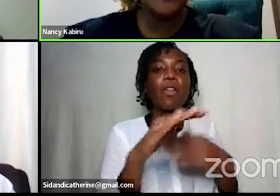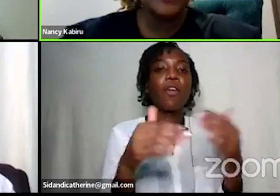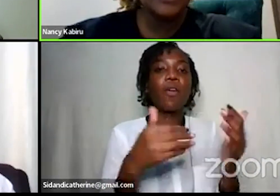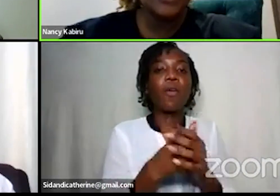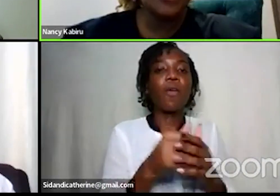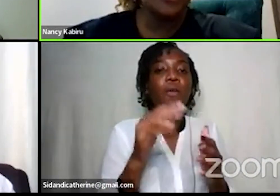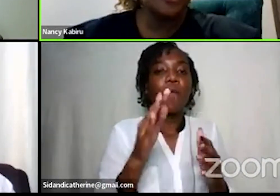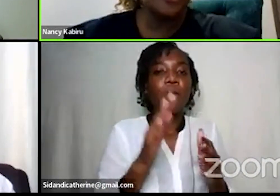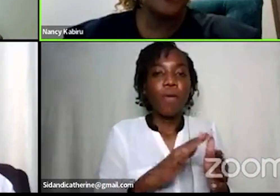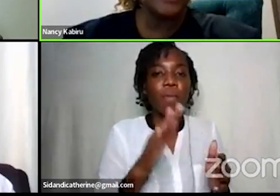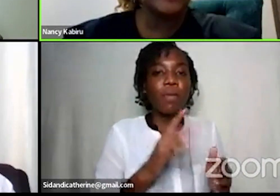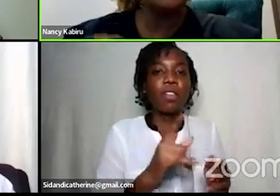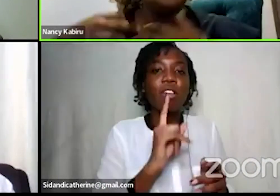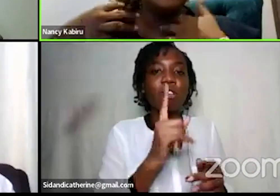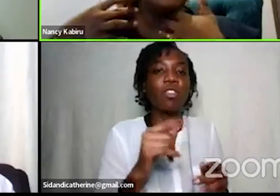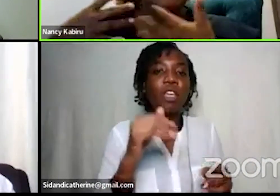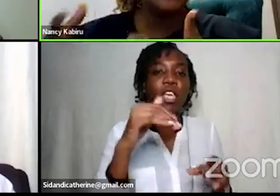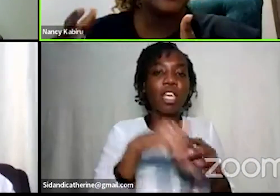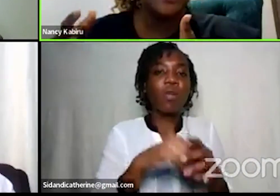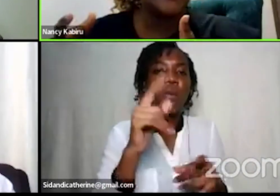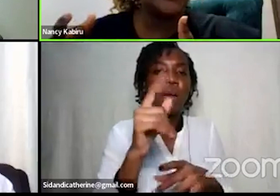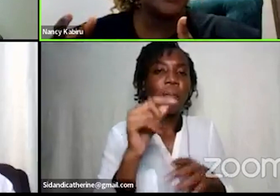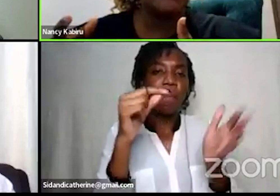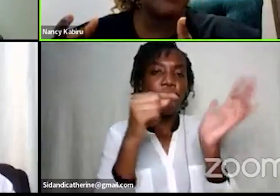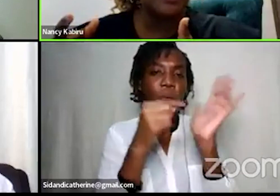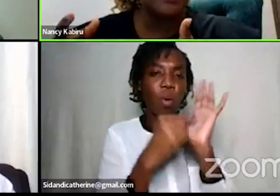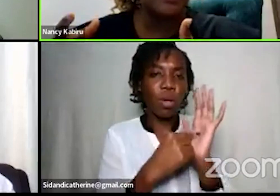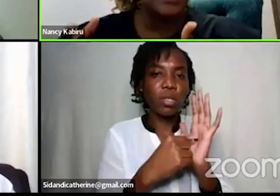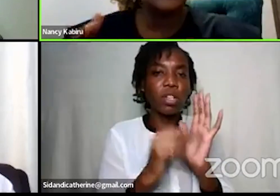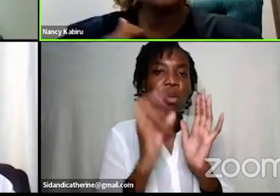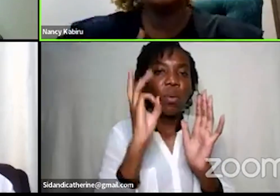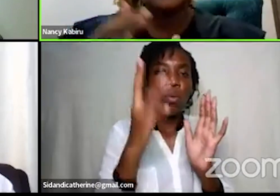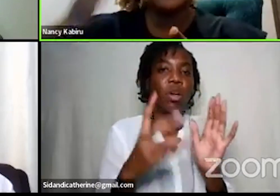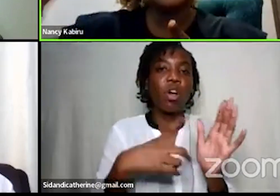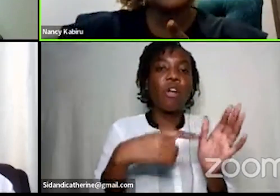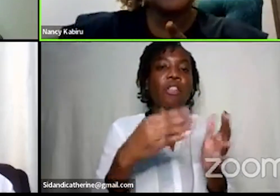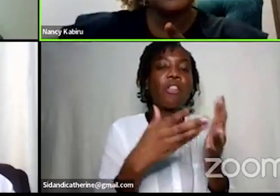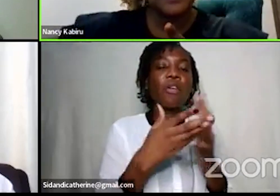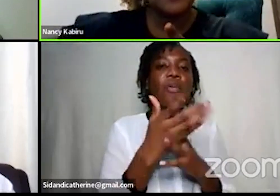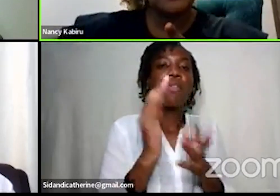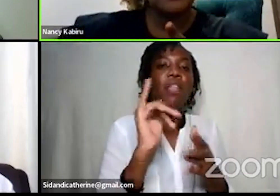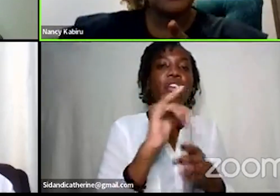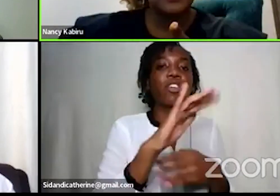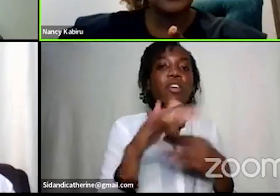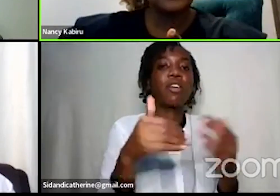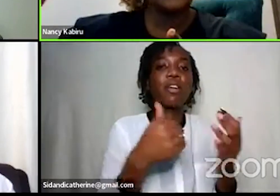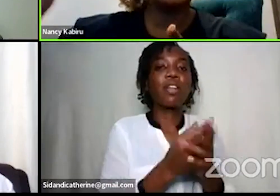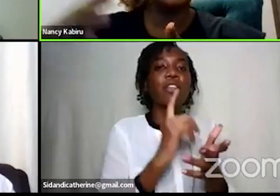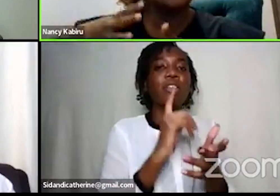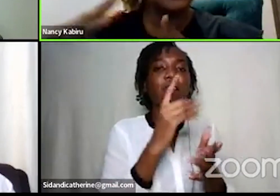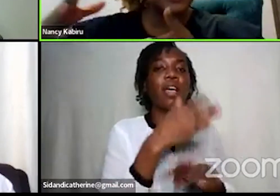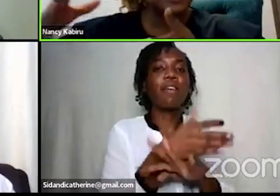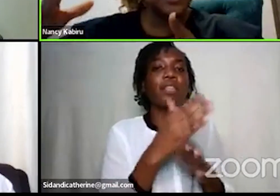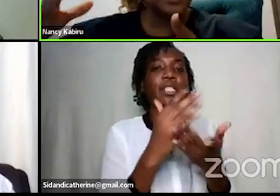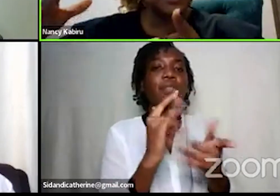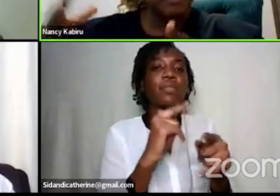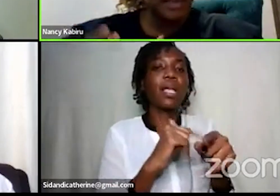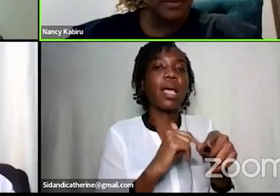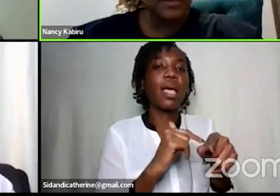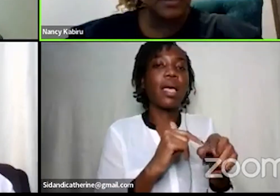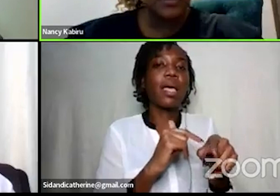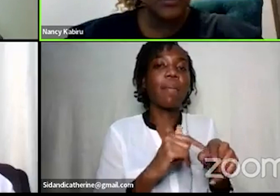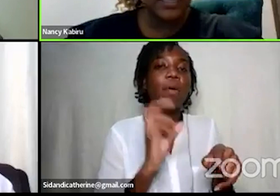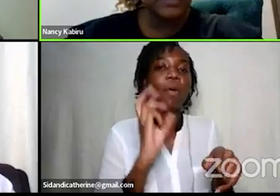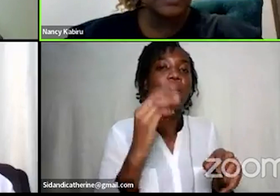at one point, you will go through it. It could be immediately after you give birth. It could be after some time, after you've gotten